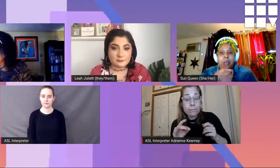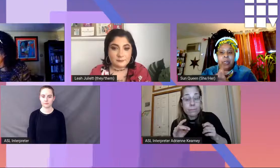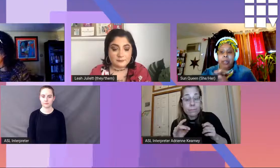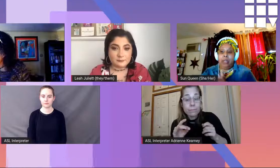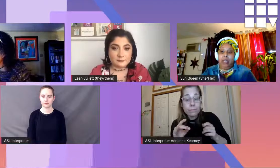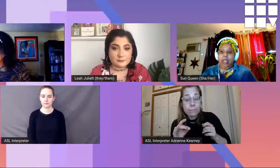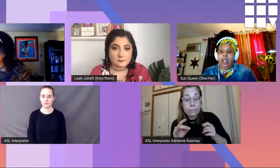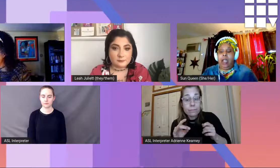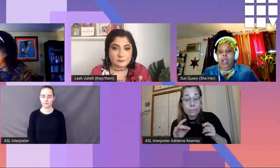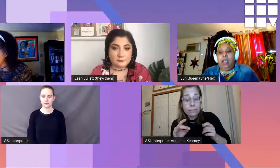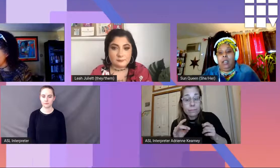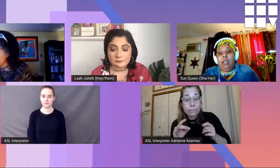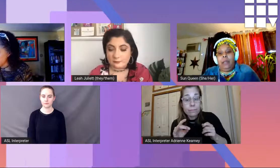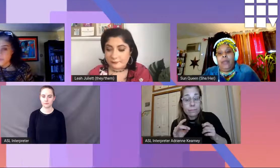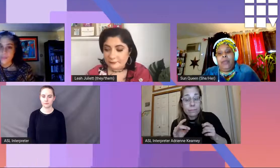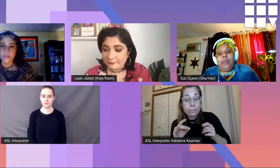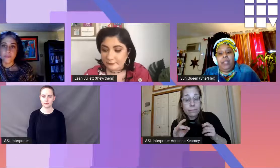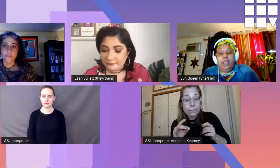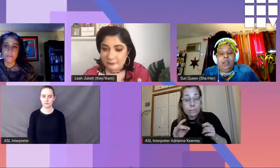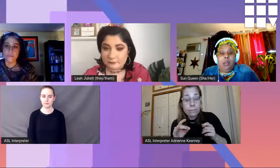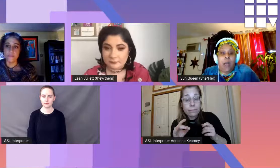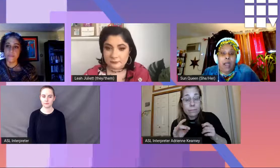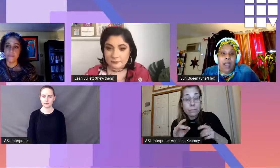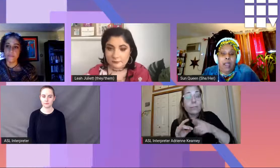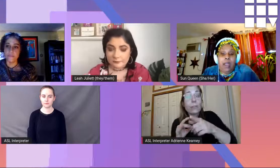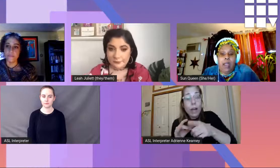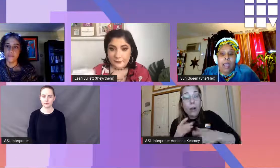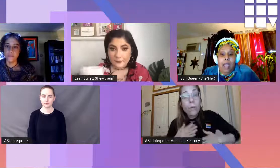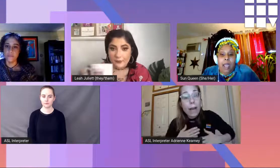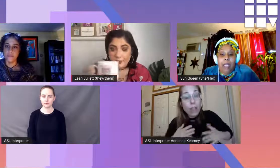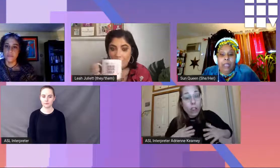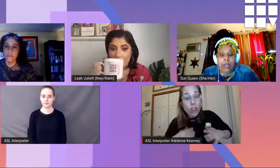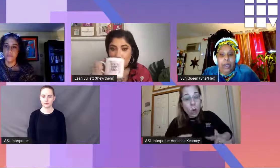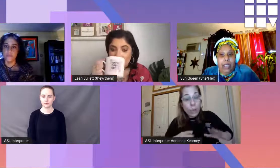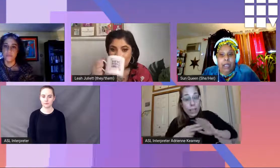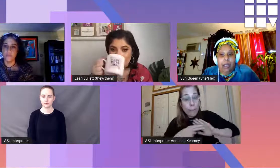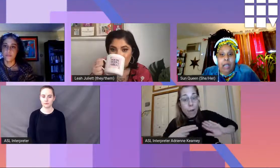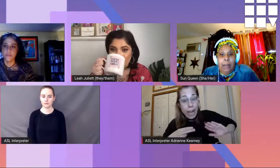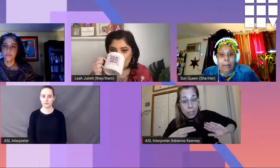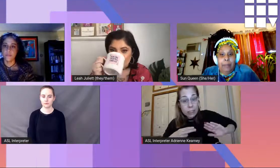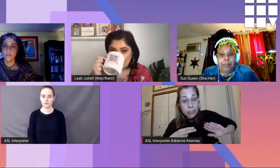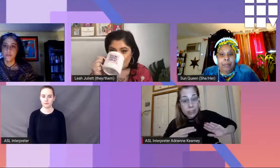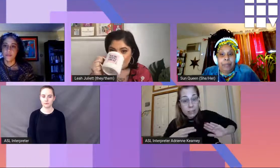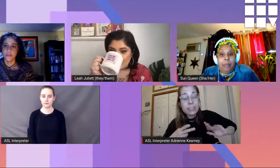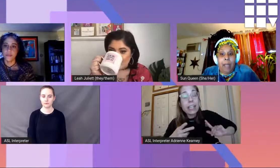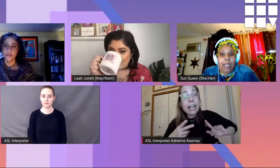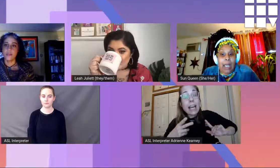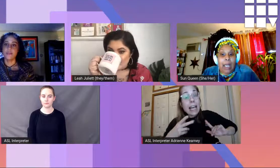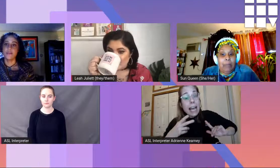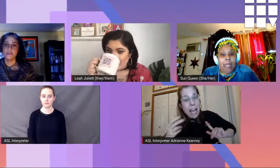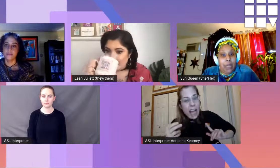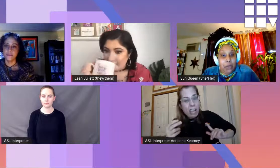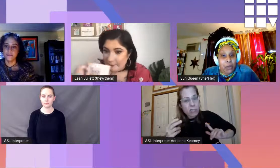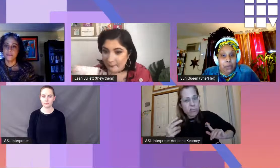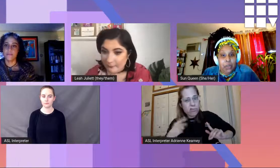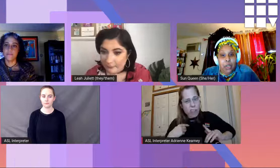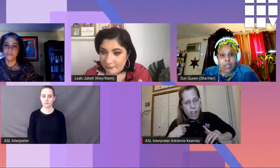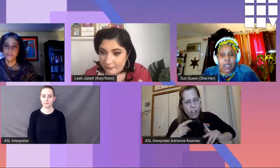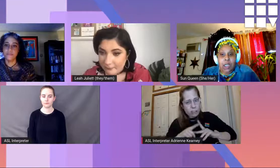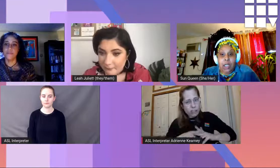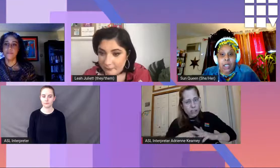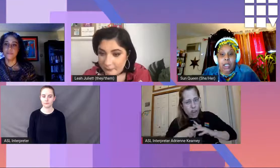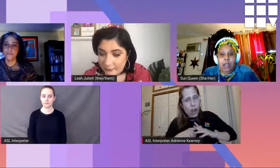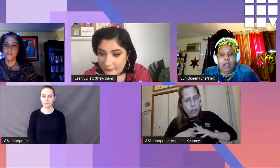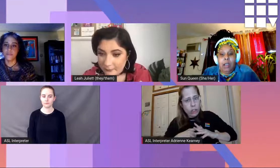my clothing brand and some of the reasons why I started my line, Black Girls